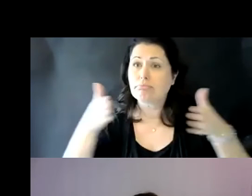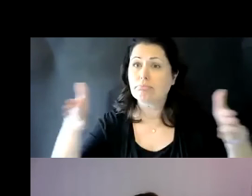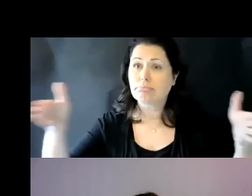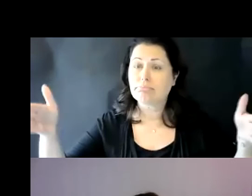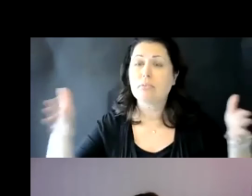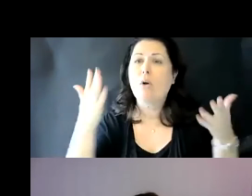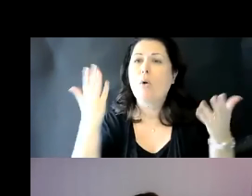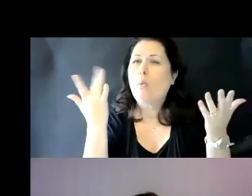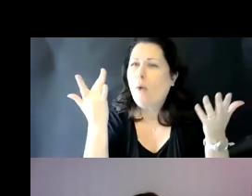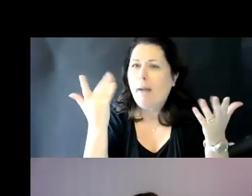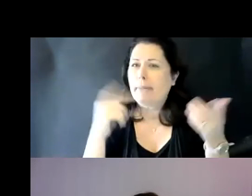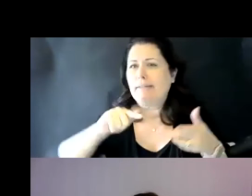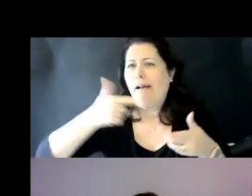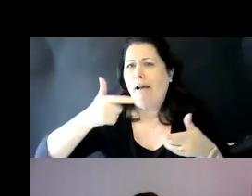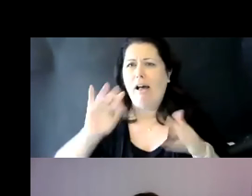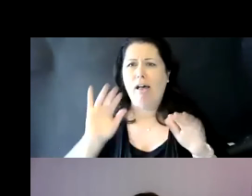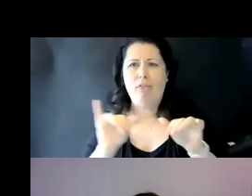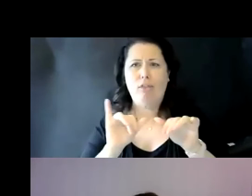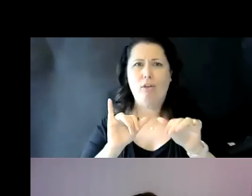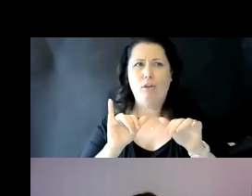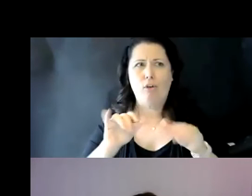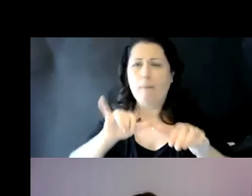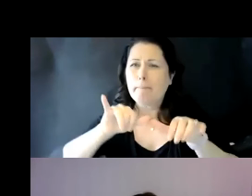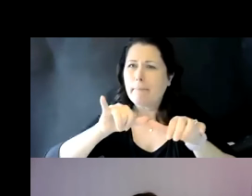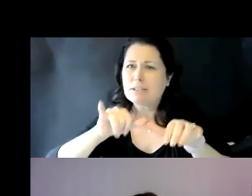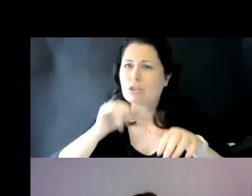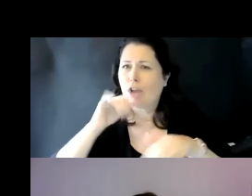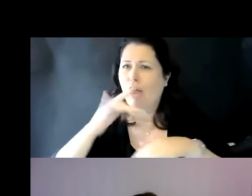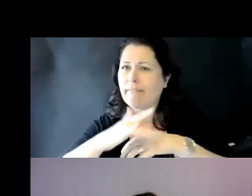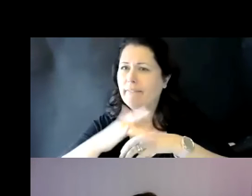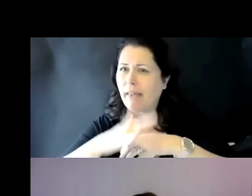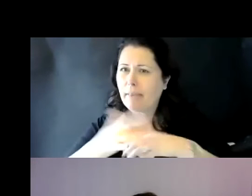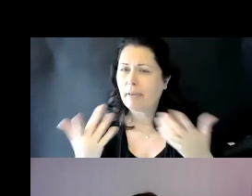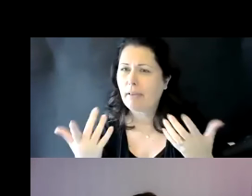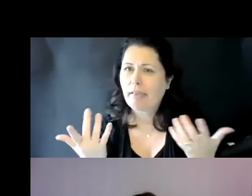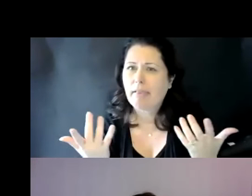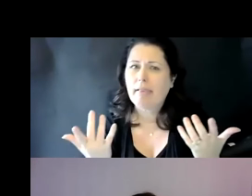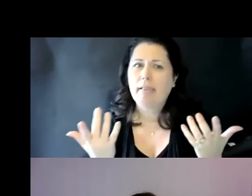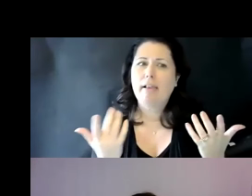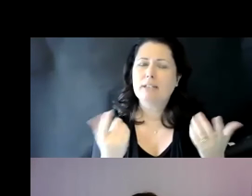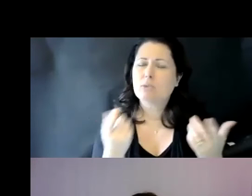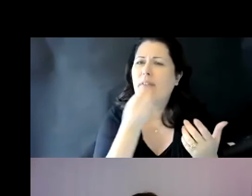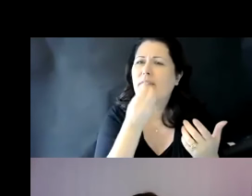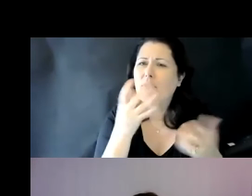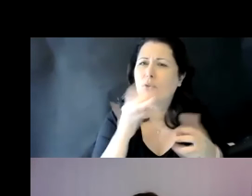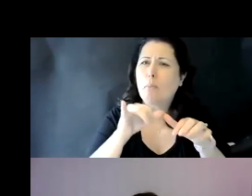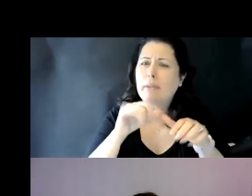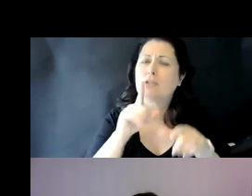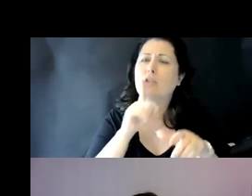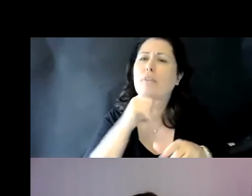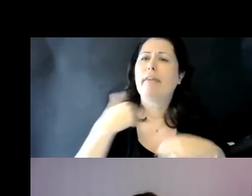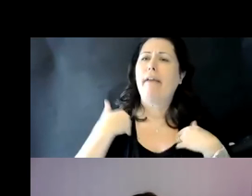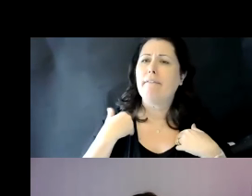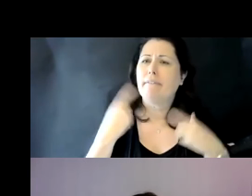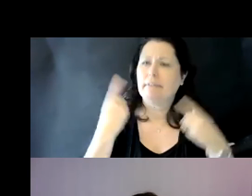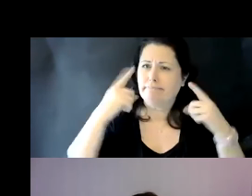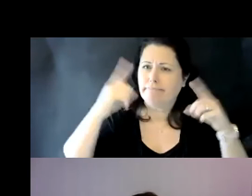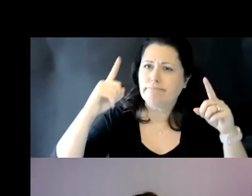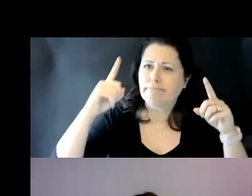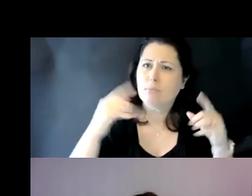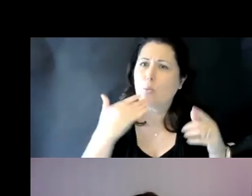another comparable measure really at the moment. And also I think because it's one of the few measures that really has worked quite